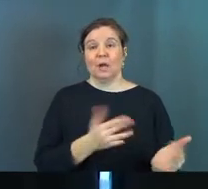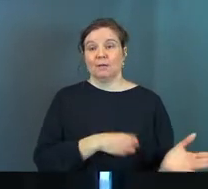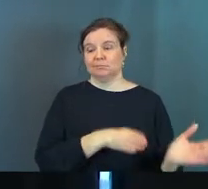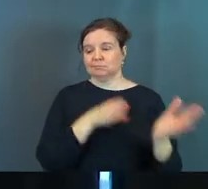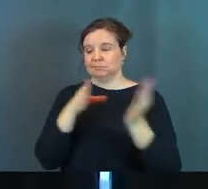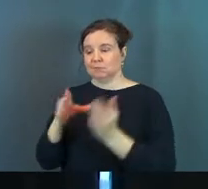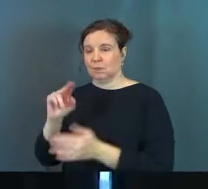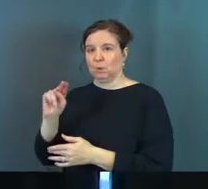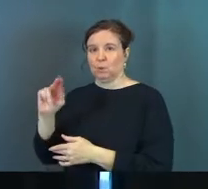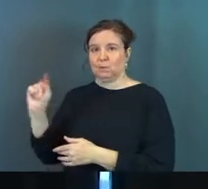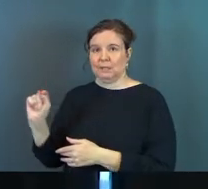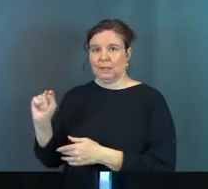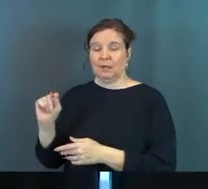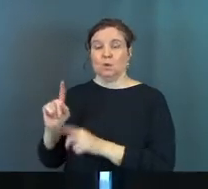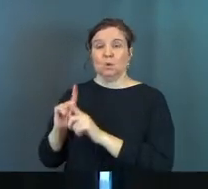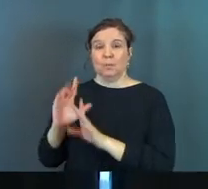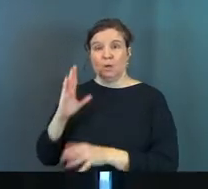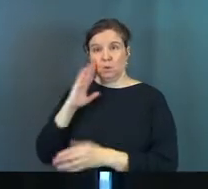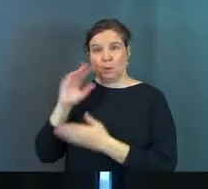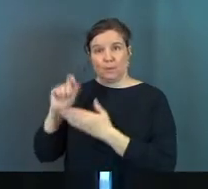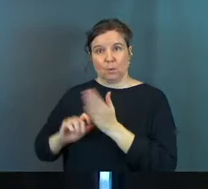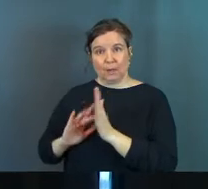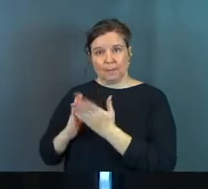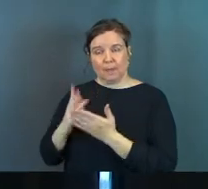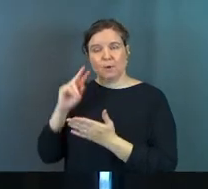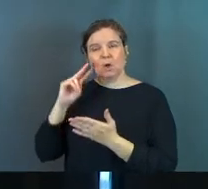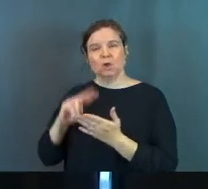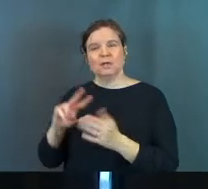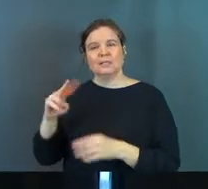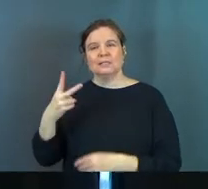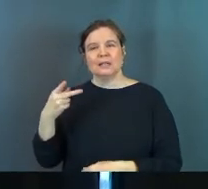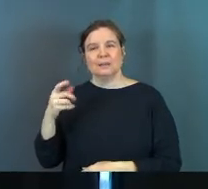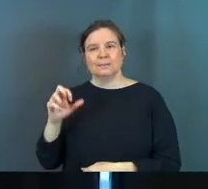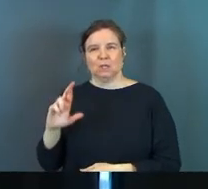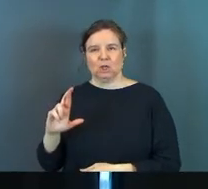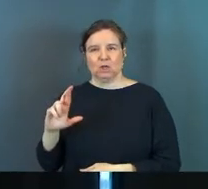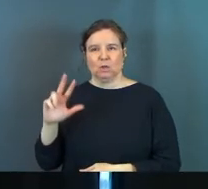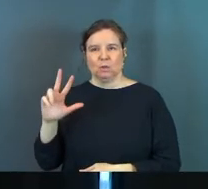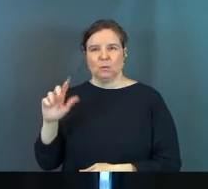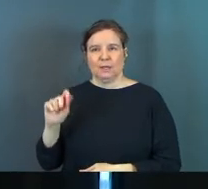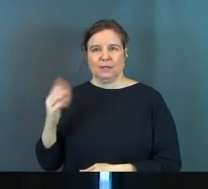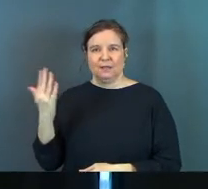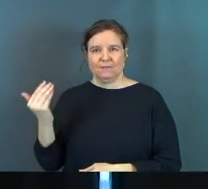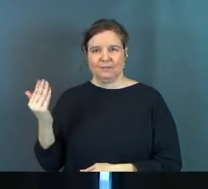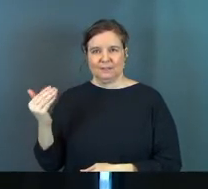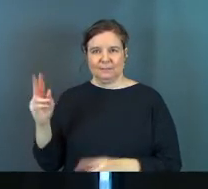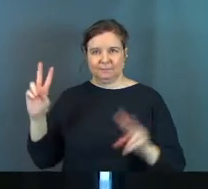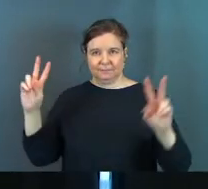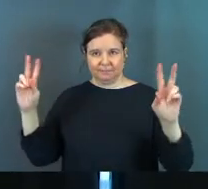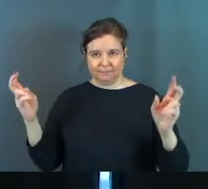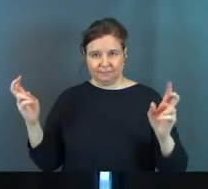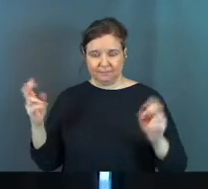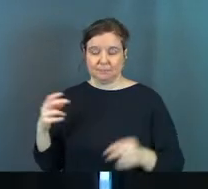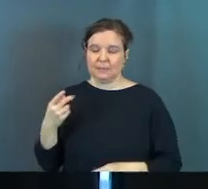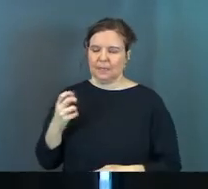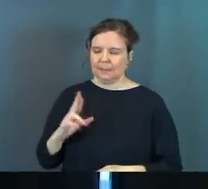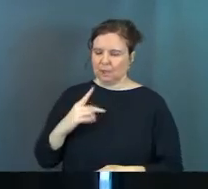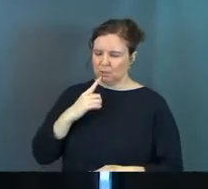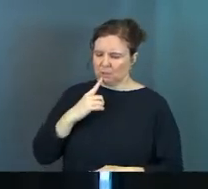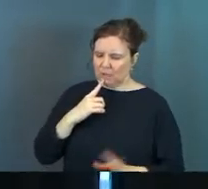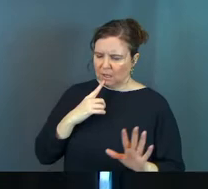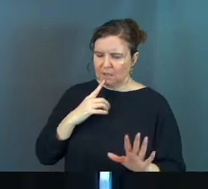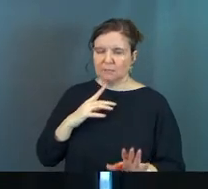Testament. So the apostles knew that they were writing the Bible. Look at this, 2 Peter 3:15. Peter